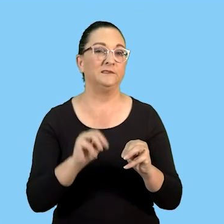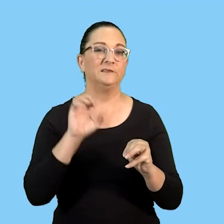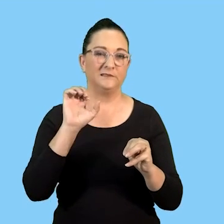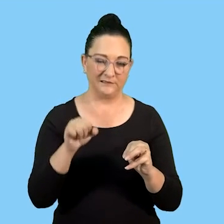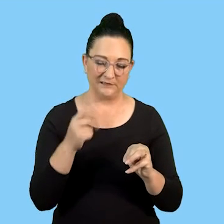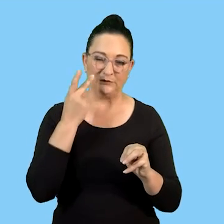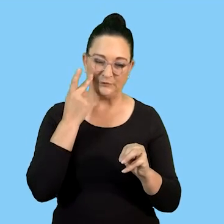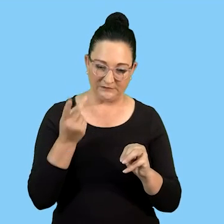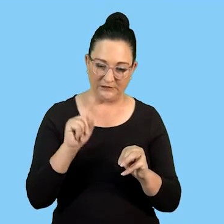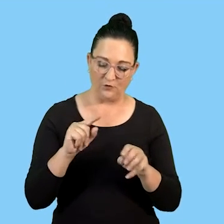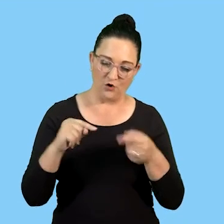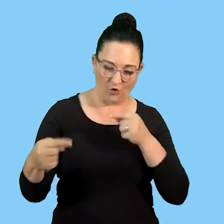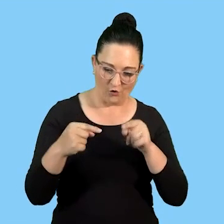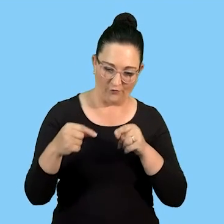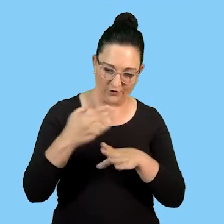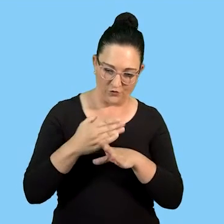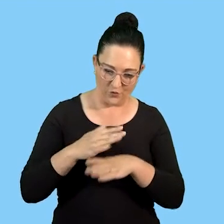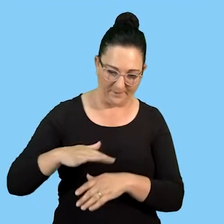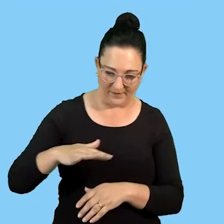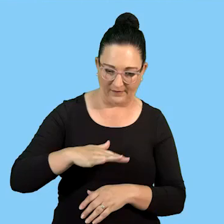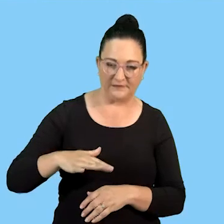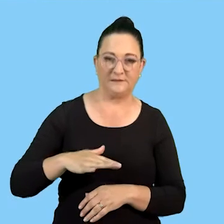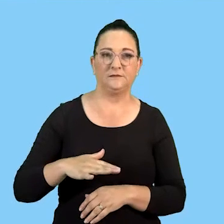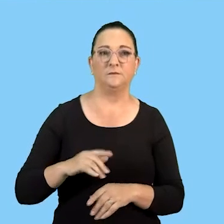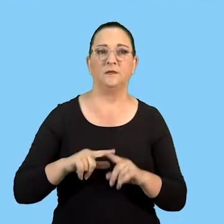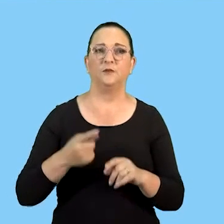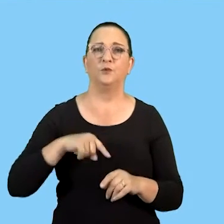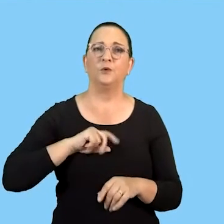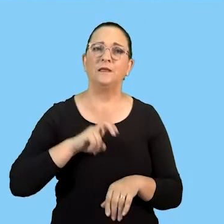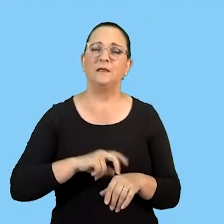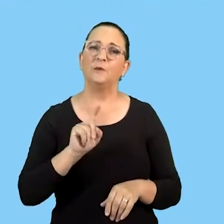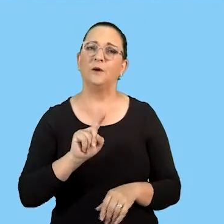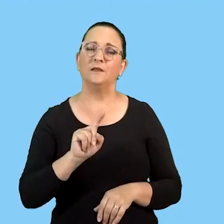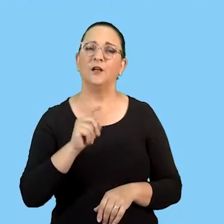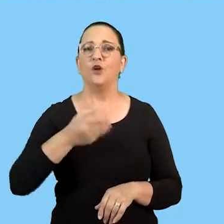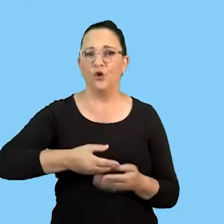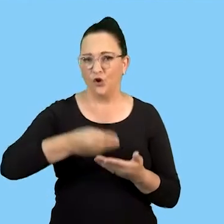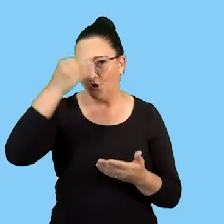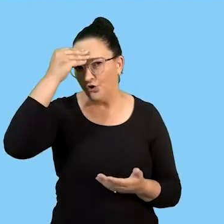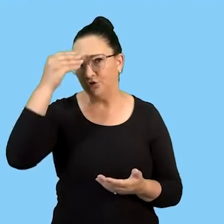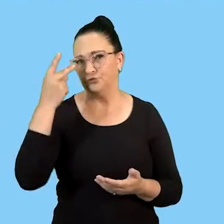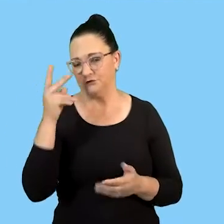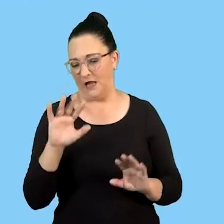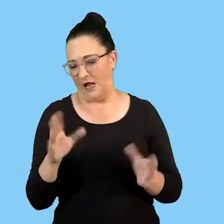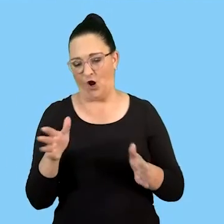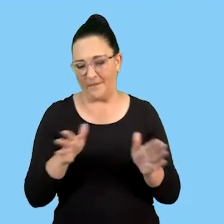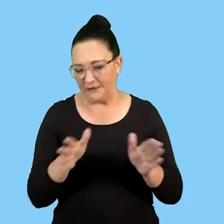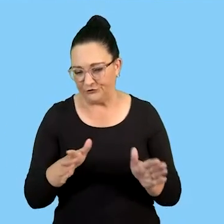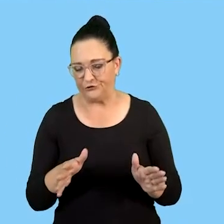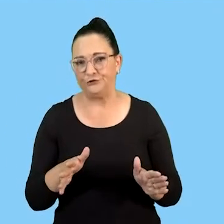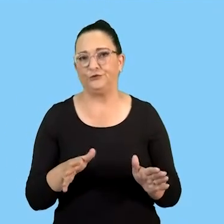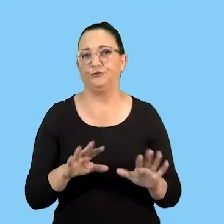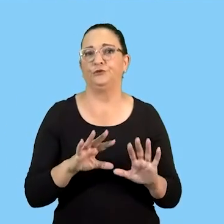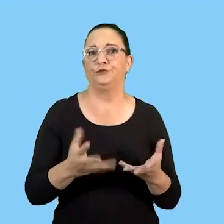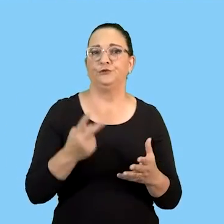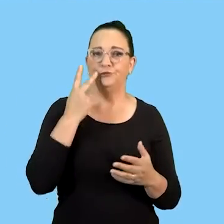there's a conflict in the workplace, so it is up to us to learn how, or to know how to manage conflict. Or as a